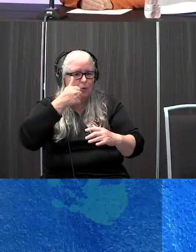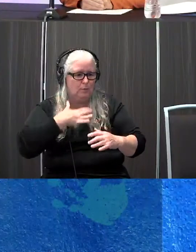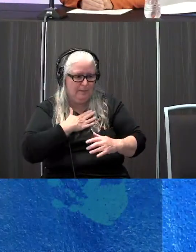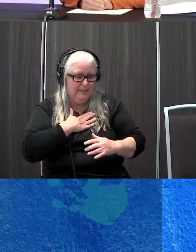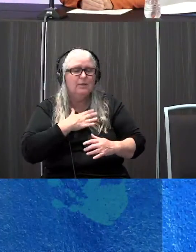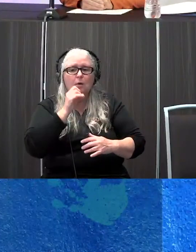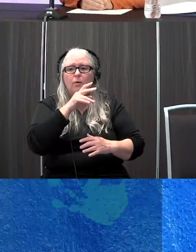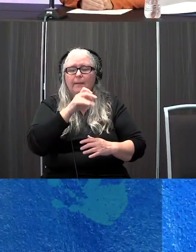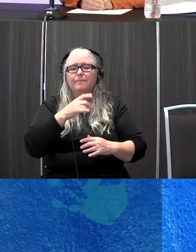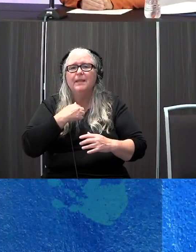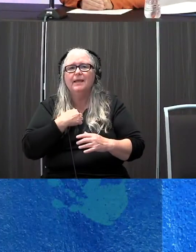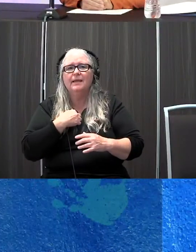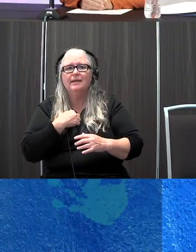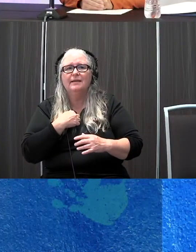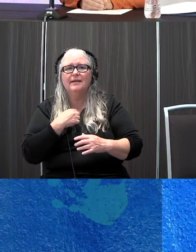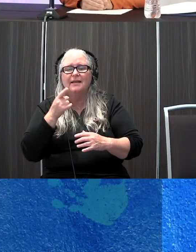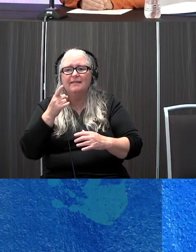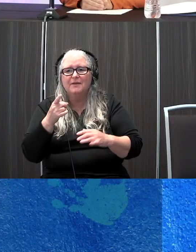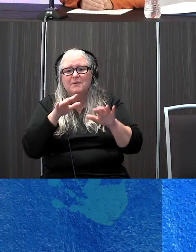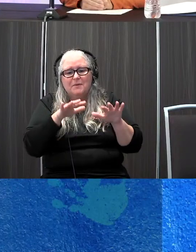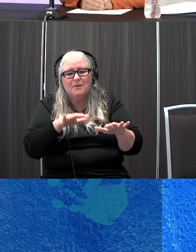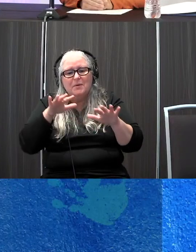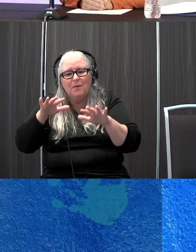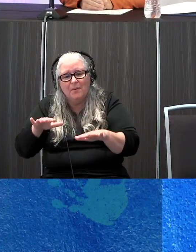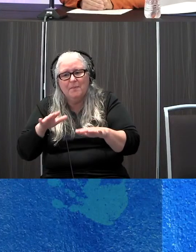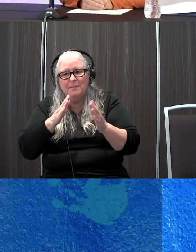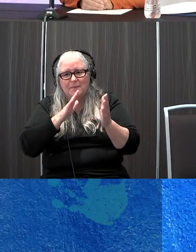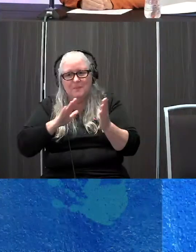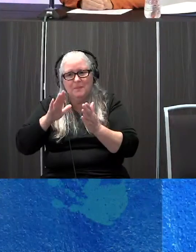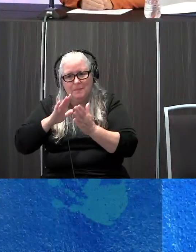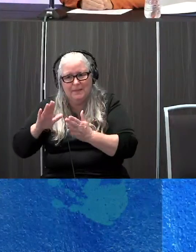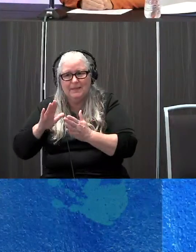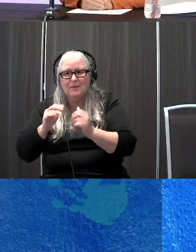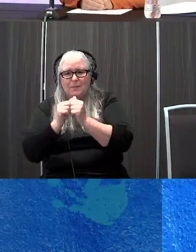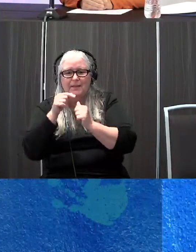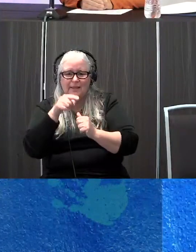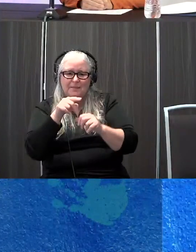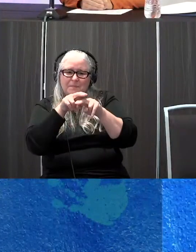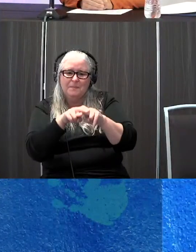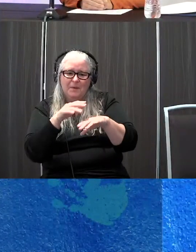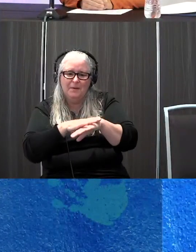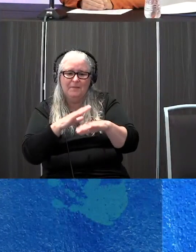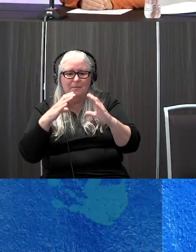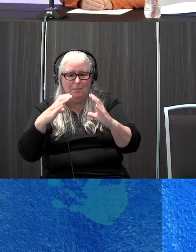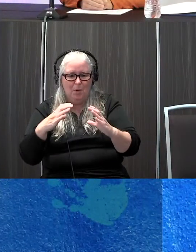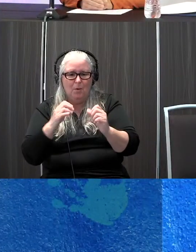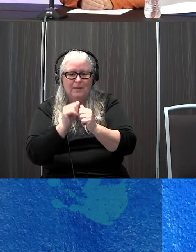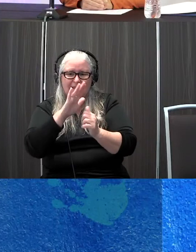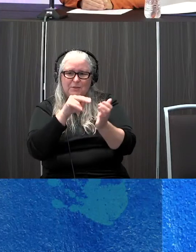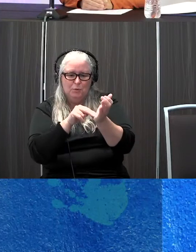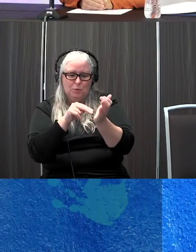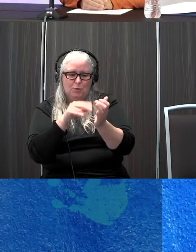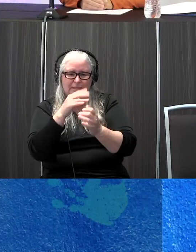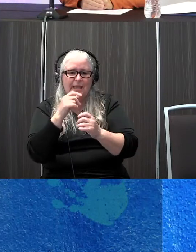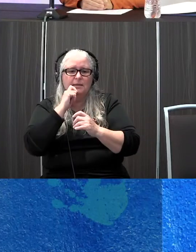there is, some calming strategies with him sitting on the ball and the chew tube with his nurse.